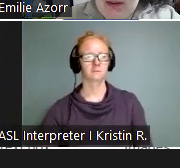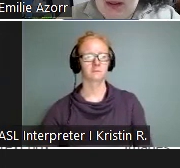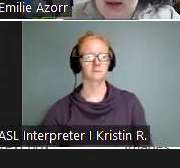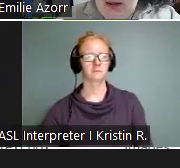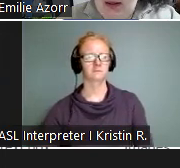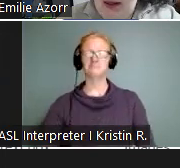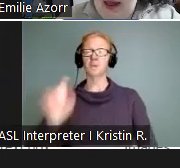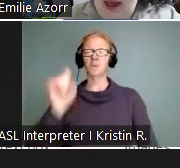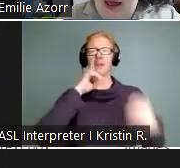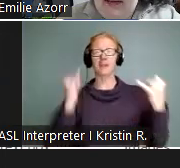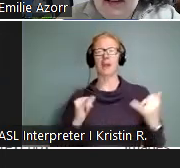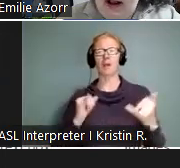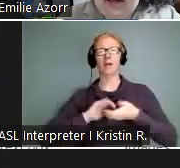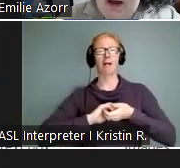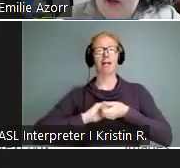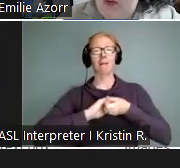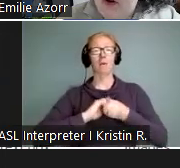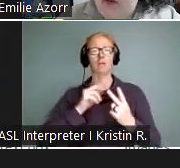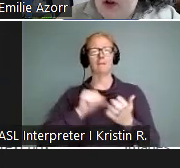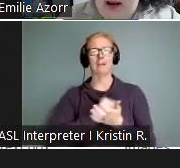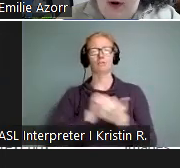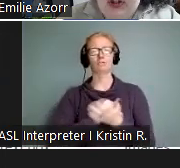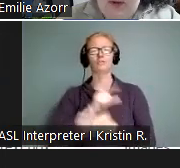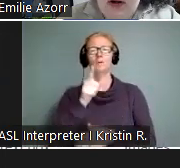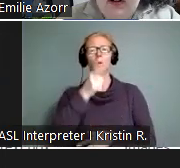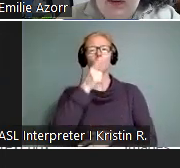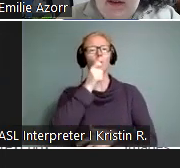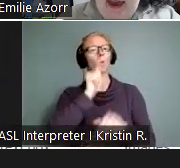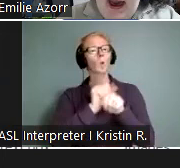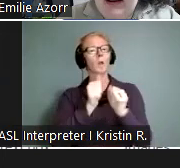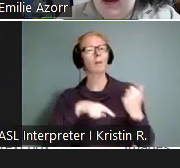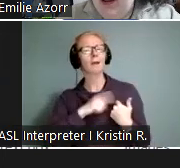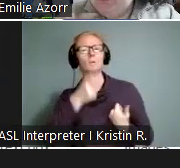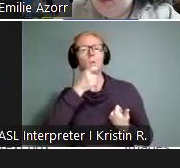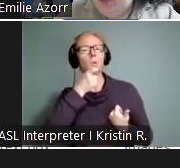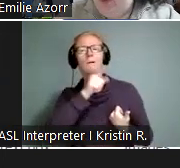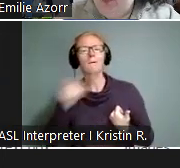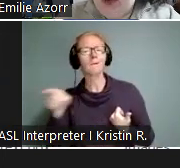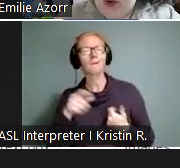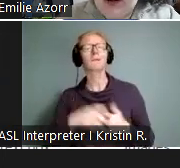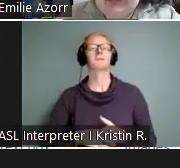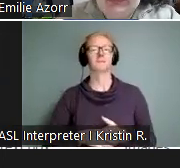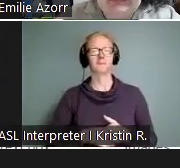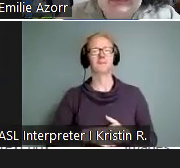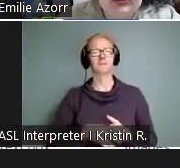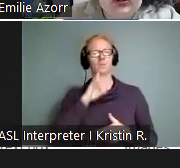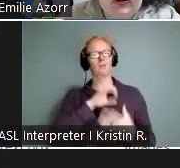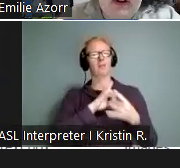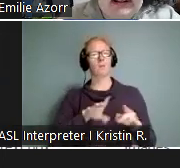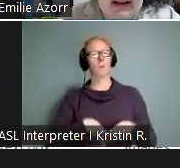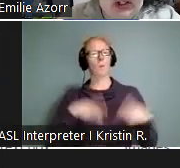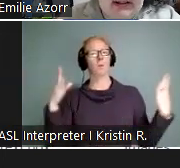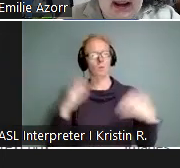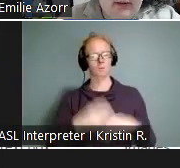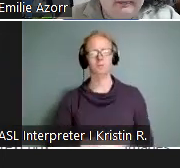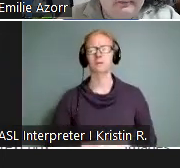partners. And this talks about the wonderful collaboration partners that we've had as part of Open Doors. This is in two